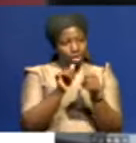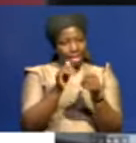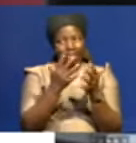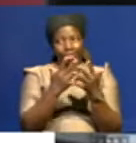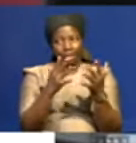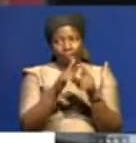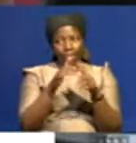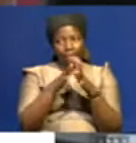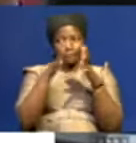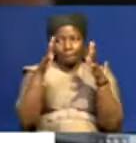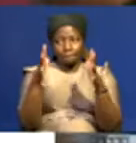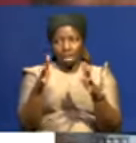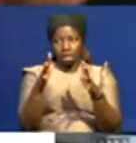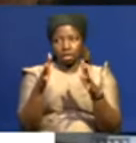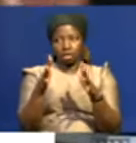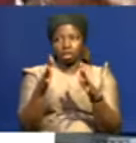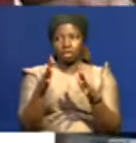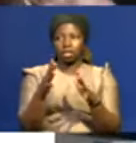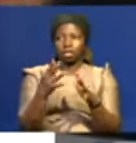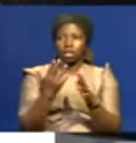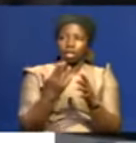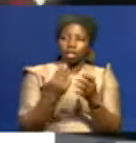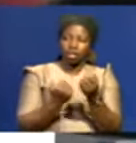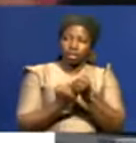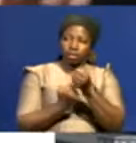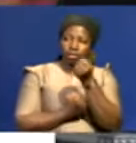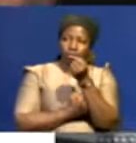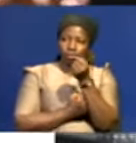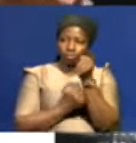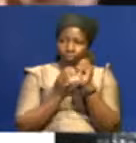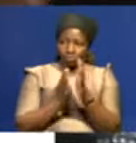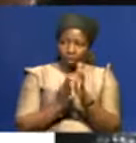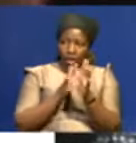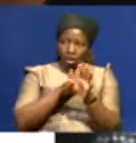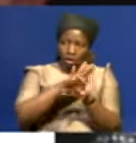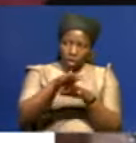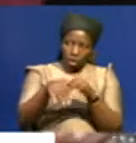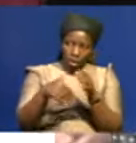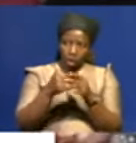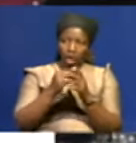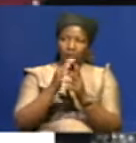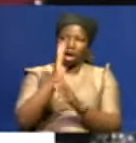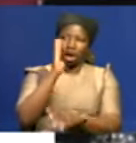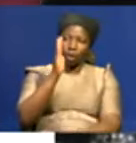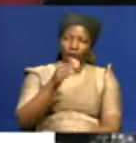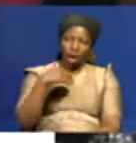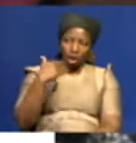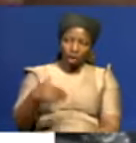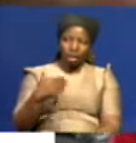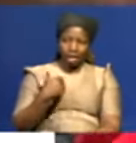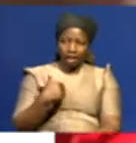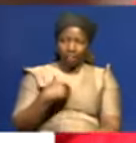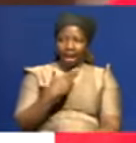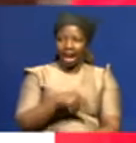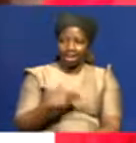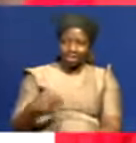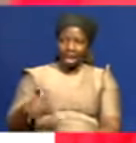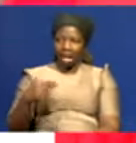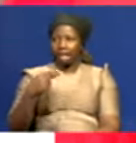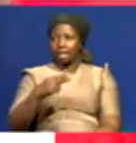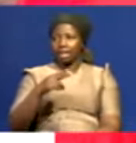ministry is partnered or rather sponsoring, there will always be Hustler Bazaars. Yeah. Thank you. Great. Thank you